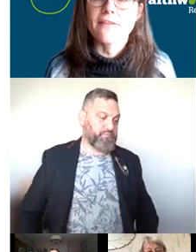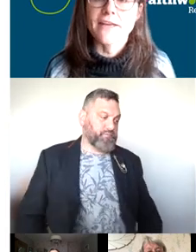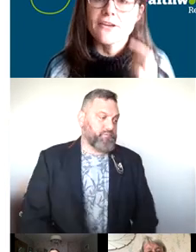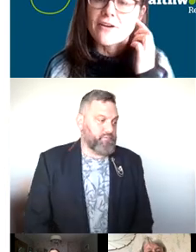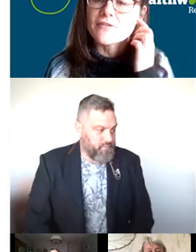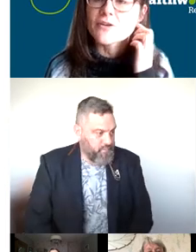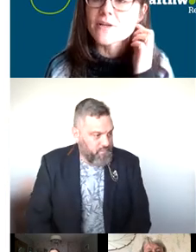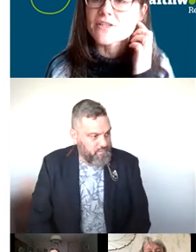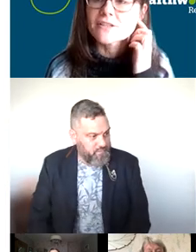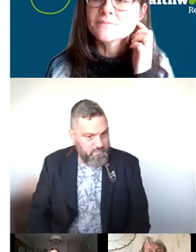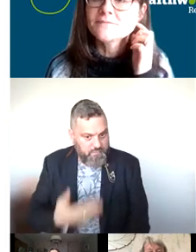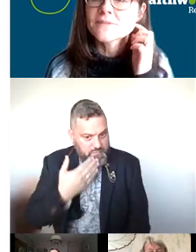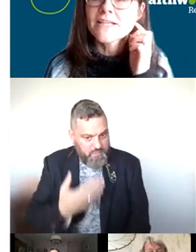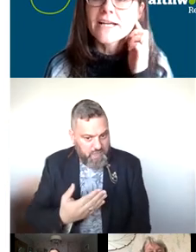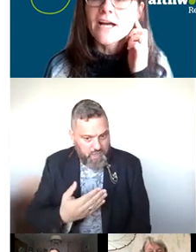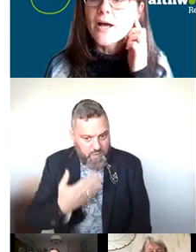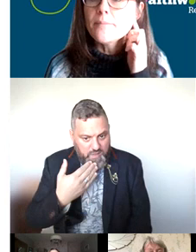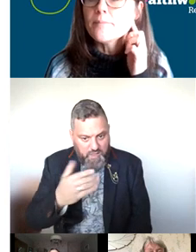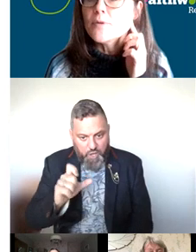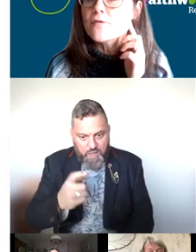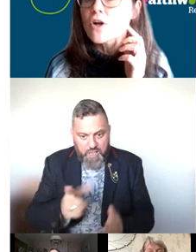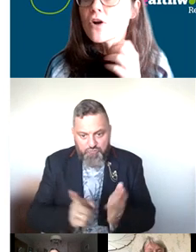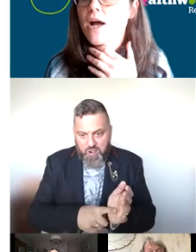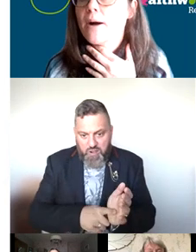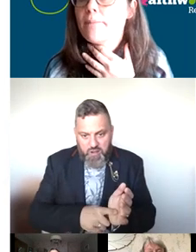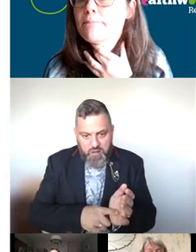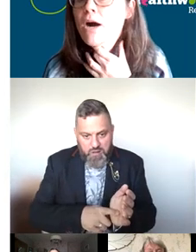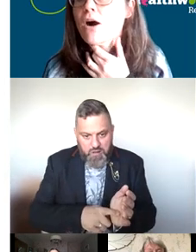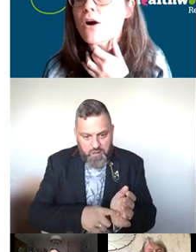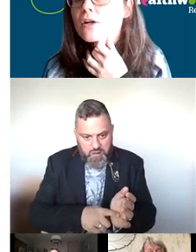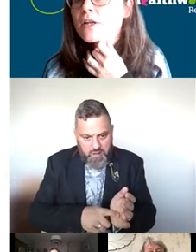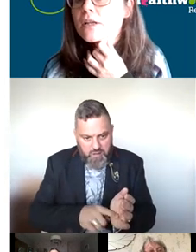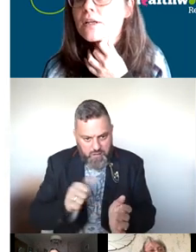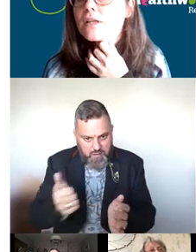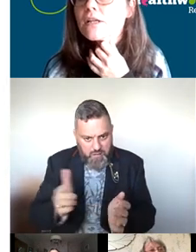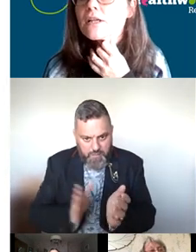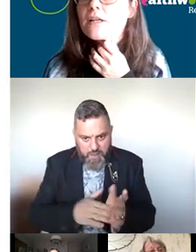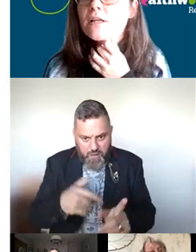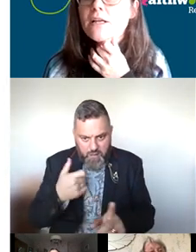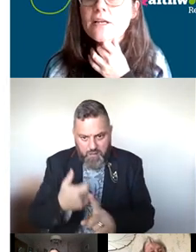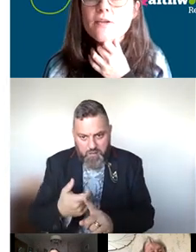Thank you. And thank you, Carol, for your question. Moving on, Mark,